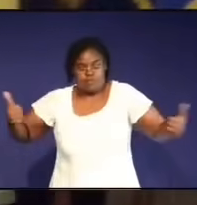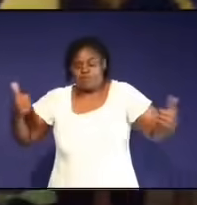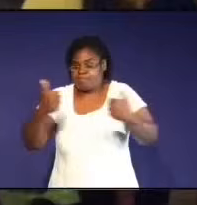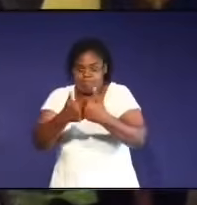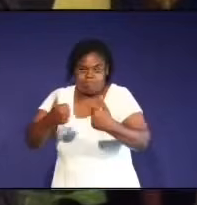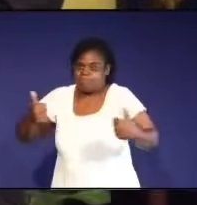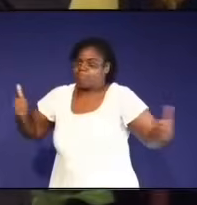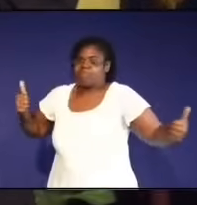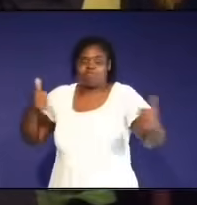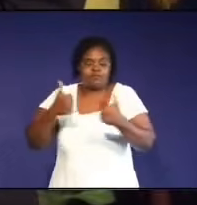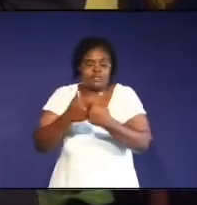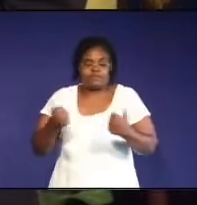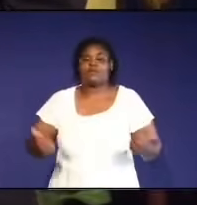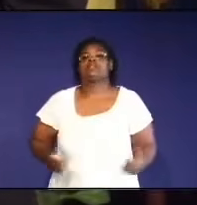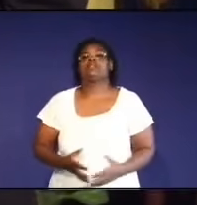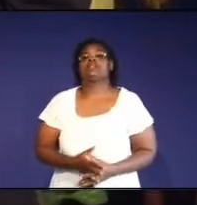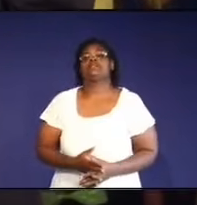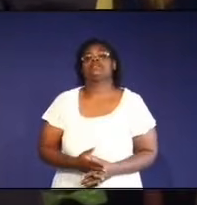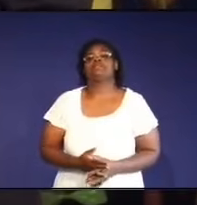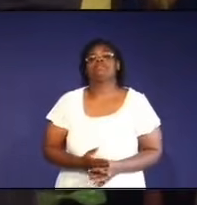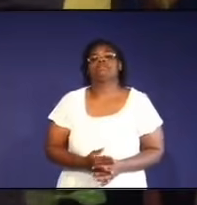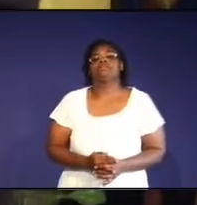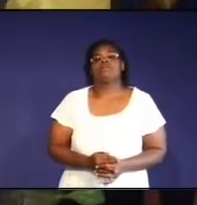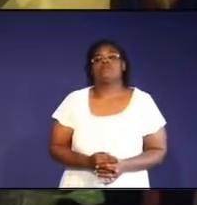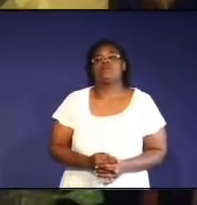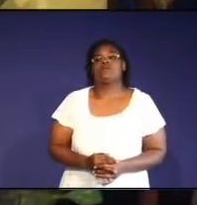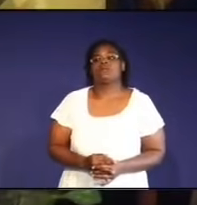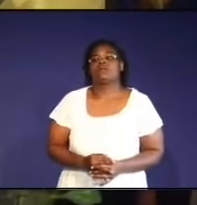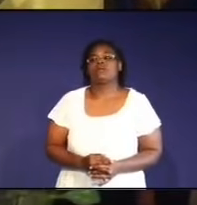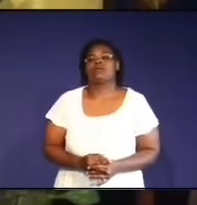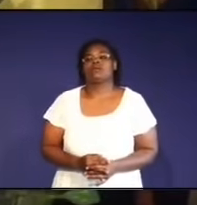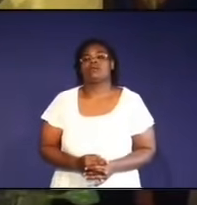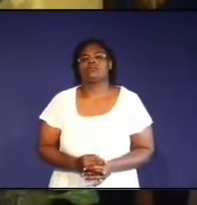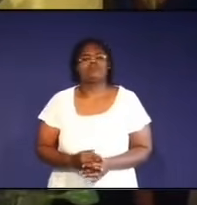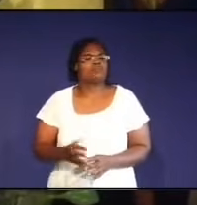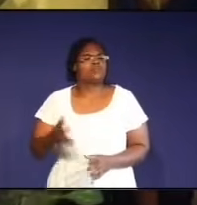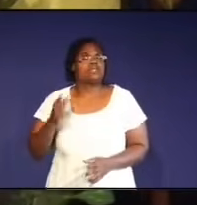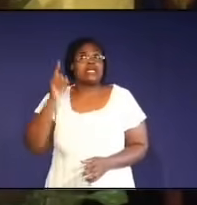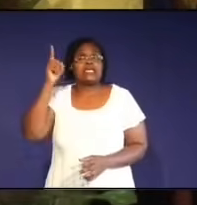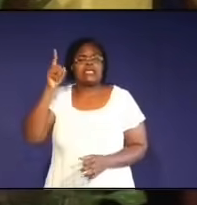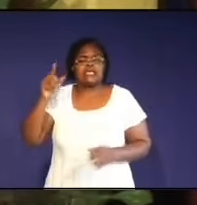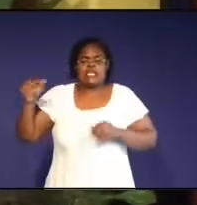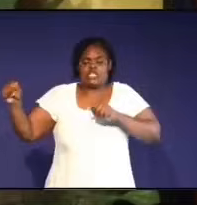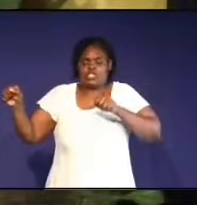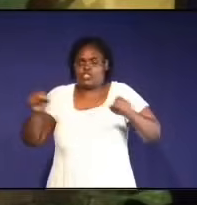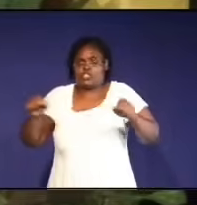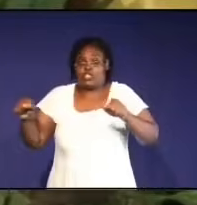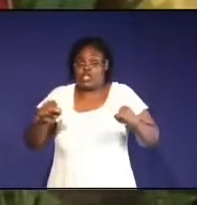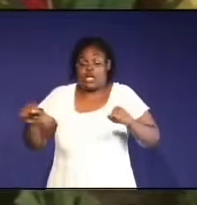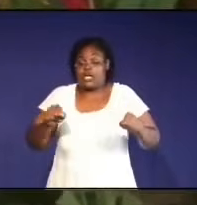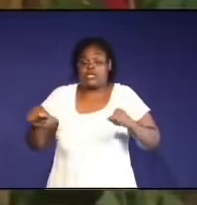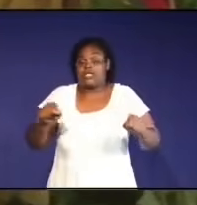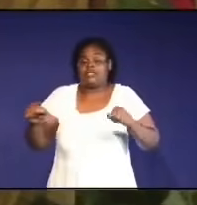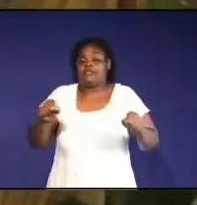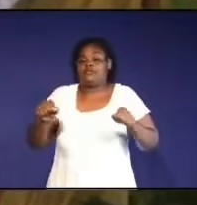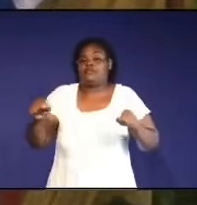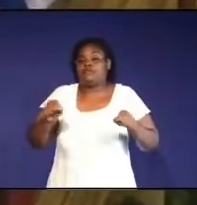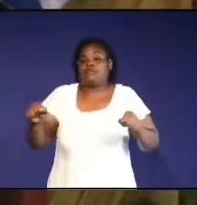Listen to me carefully. He is shaking us. He is sifting